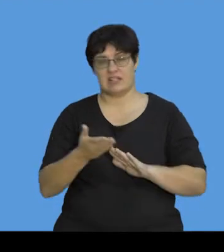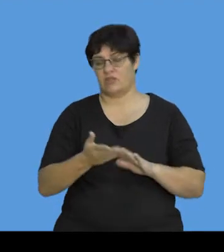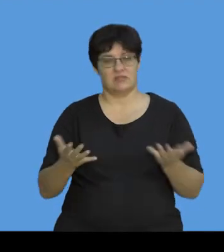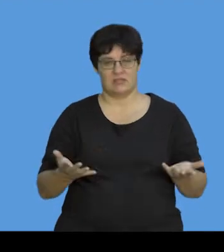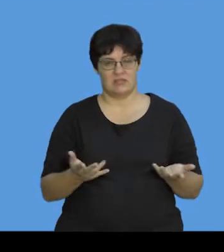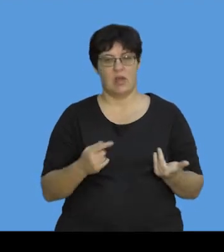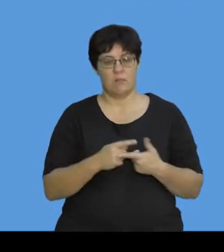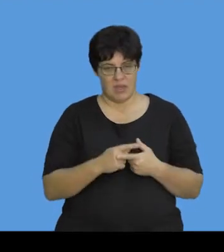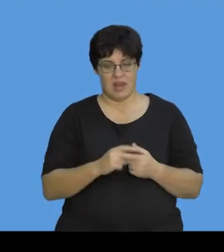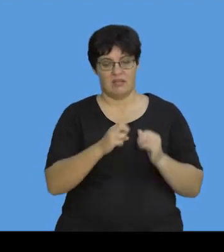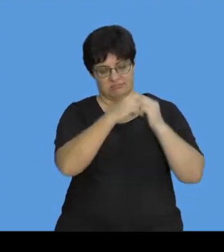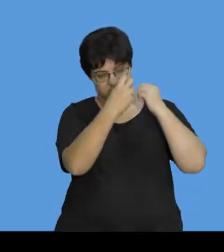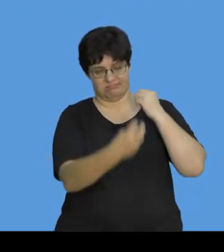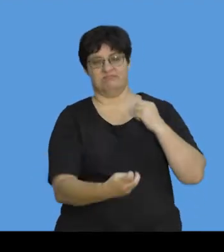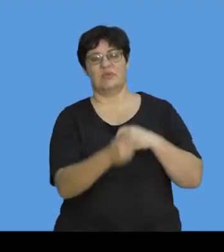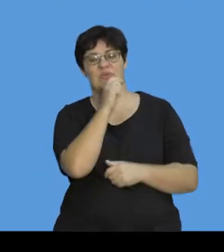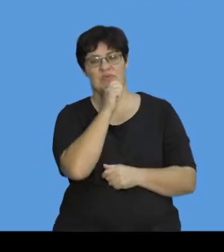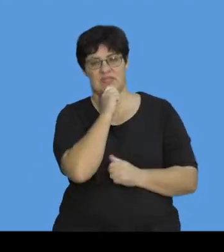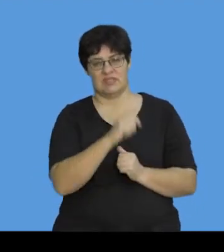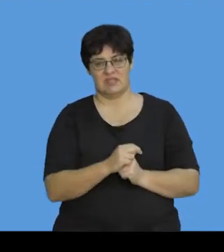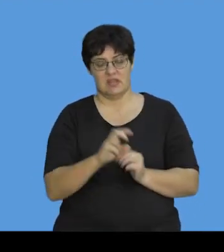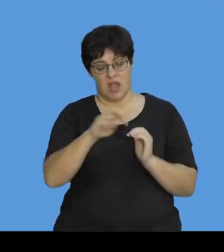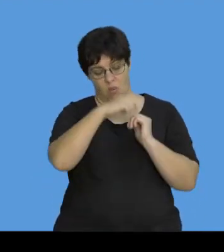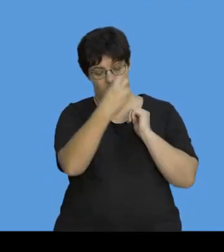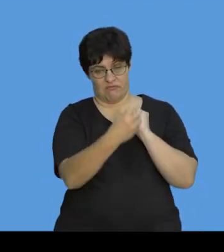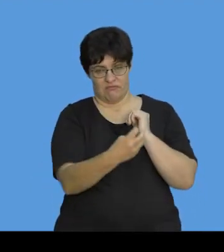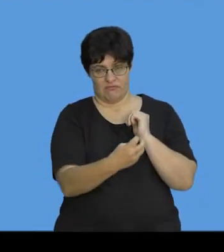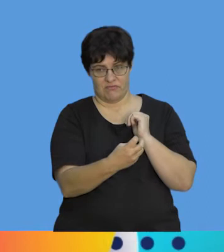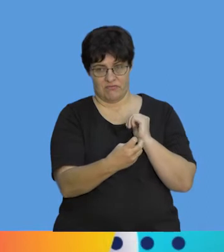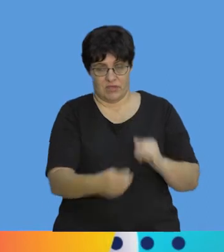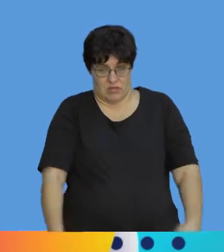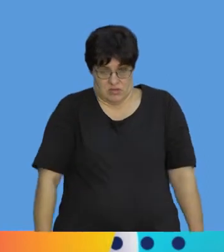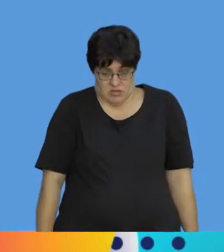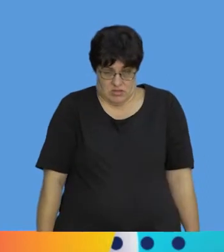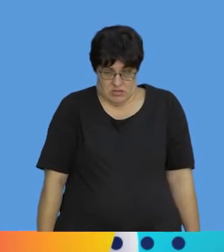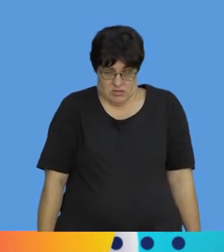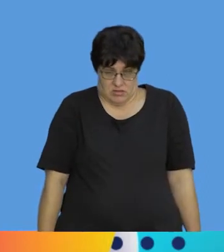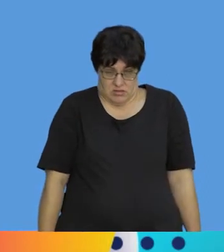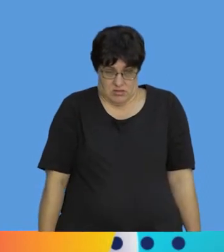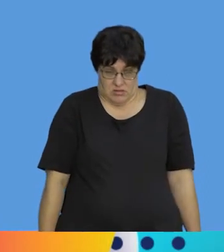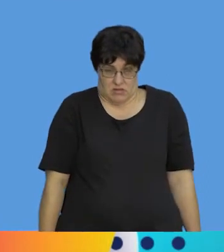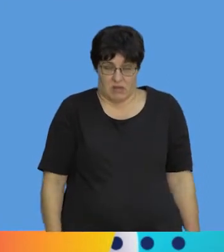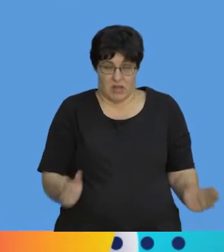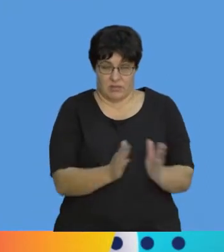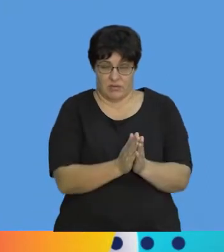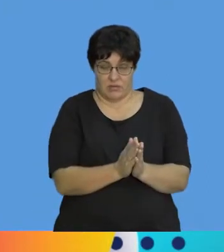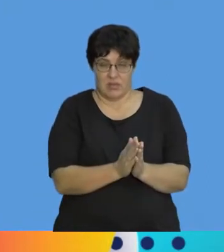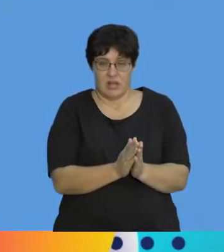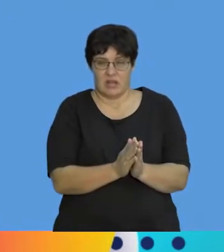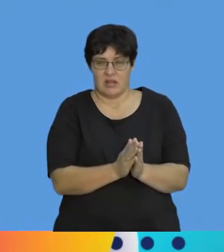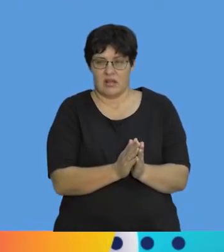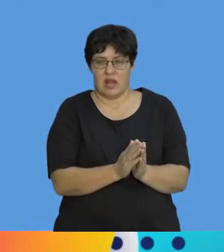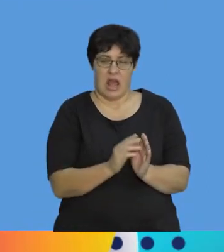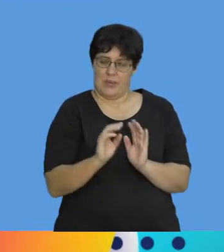accelerate. And that's what skydivers use. When they jump out the plane, they might put their bodies all close together and